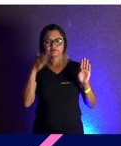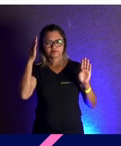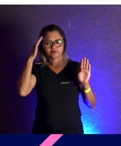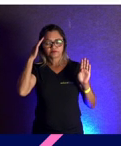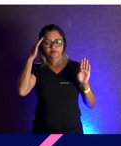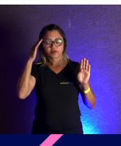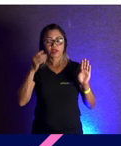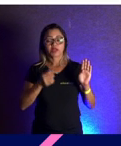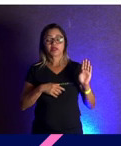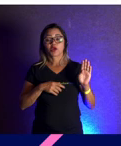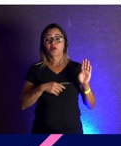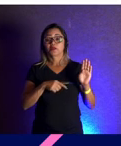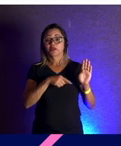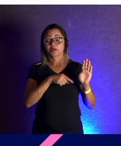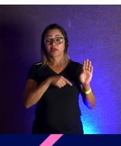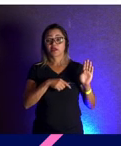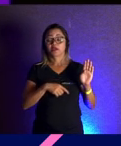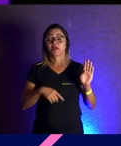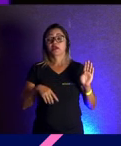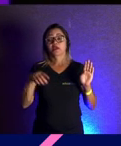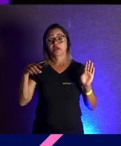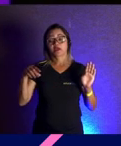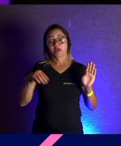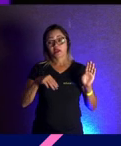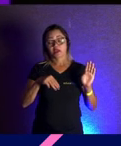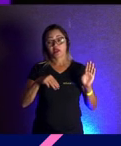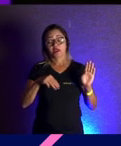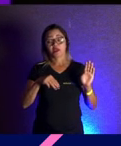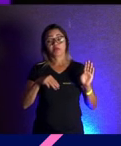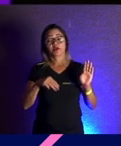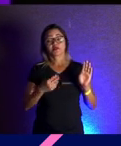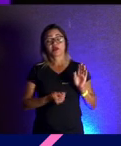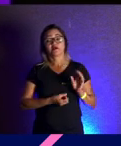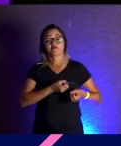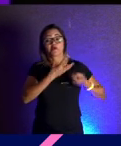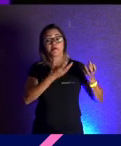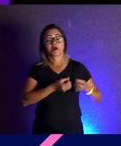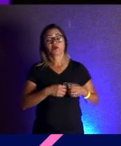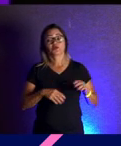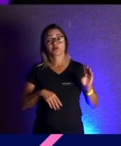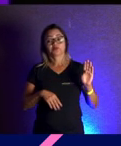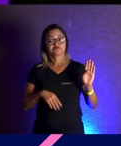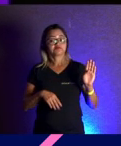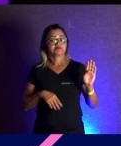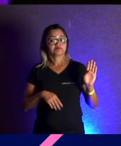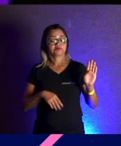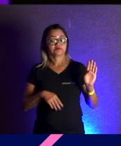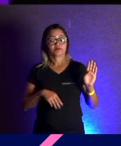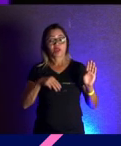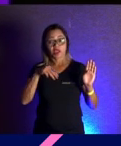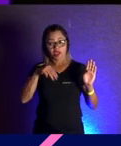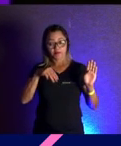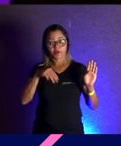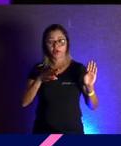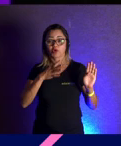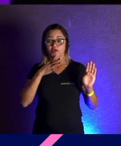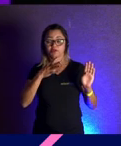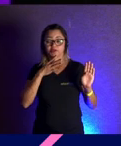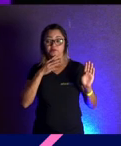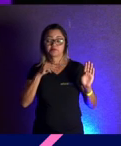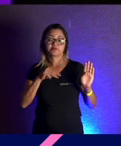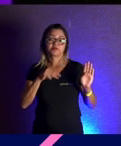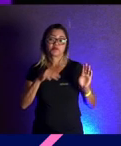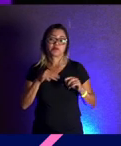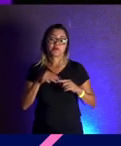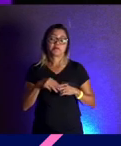is documented by B. Now, M is the same. We know M as well. So we can say that the probability that it's actually